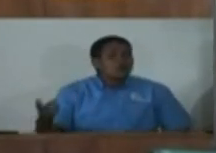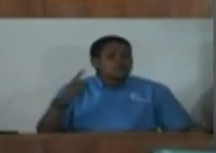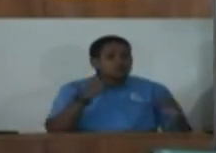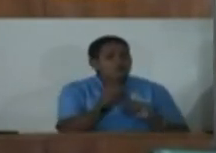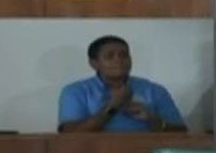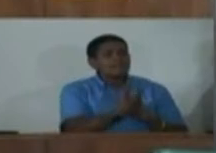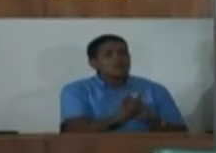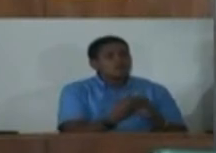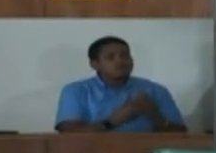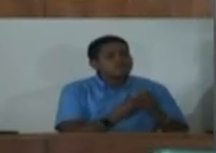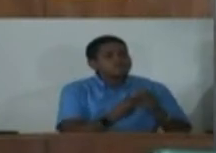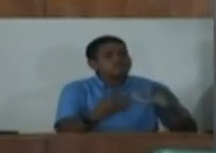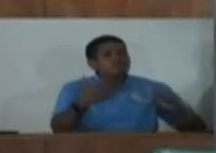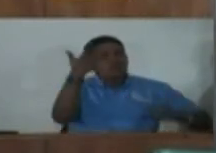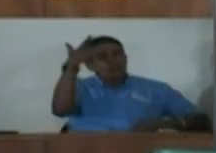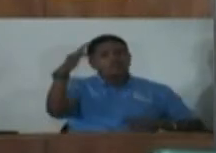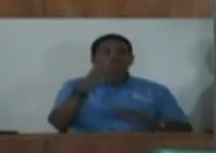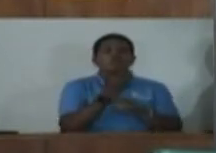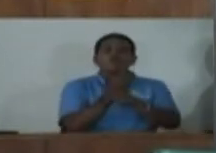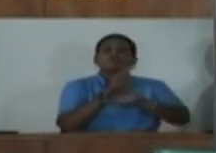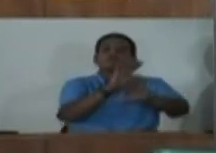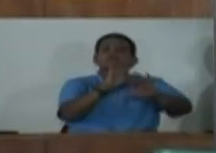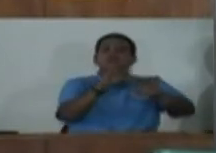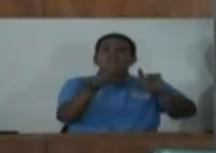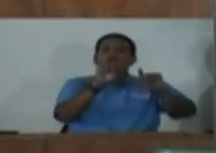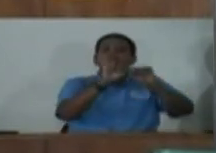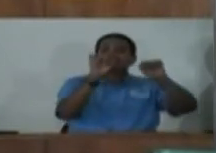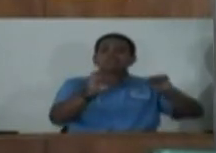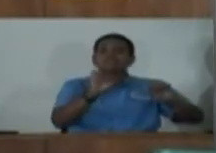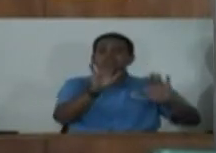build out of the intellectual property system.